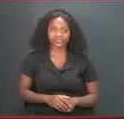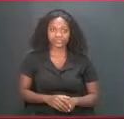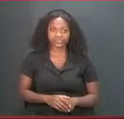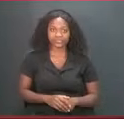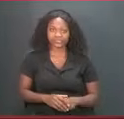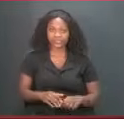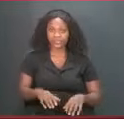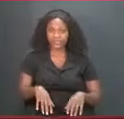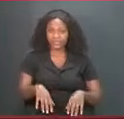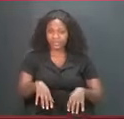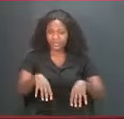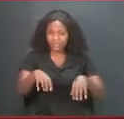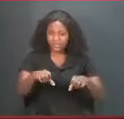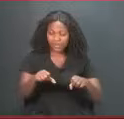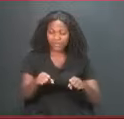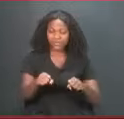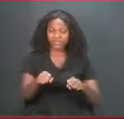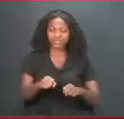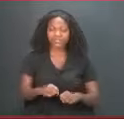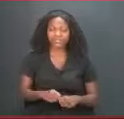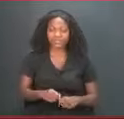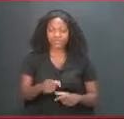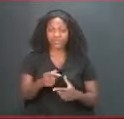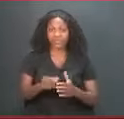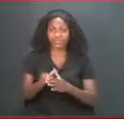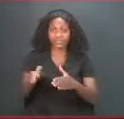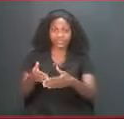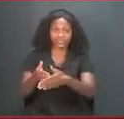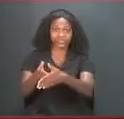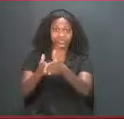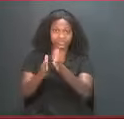what the majority leader